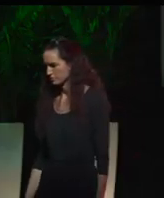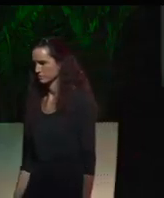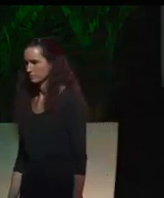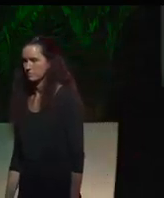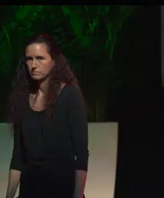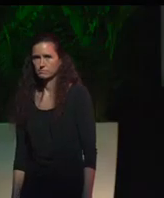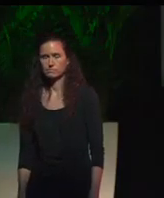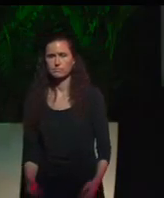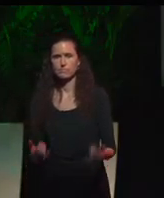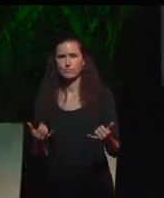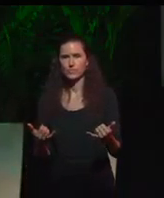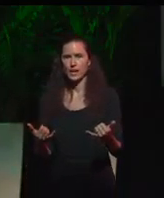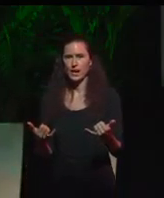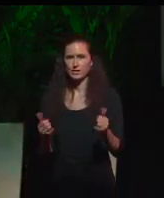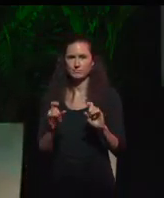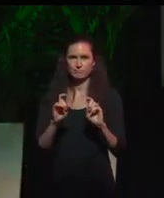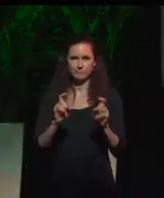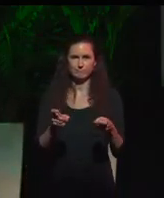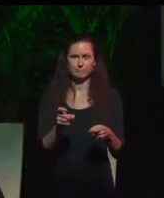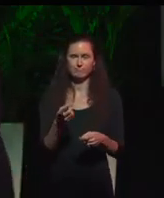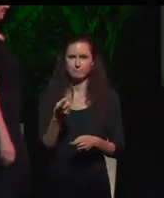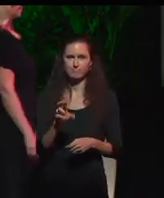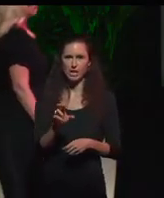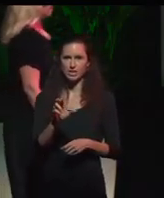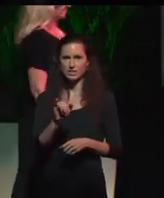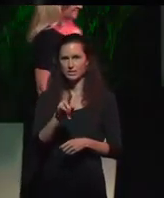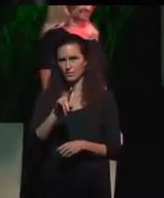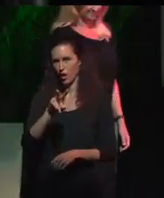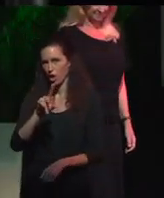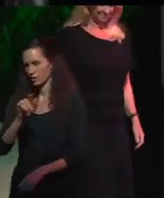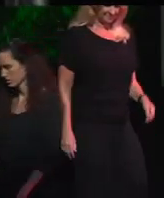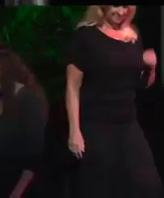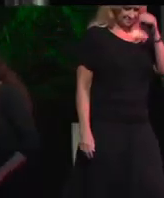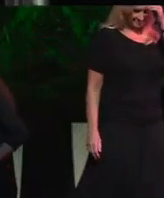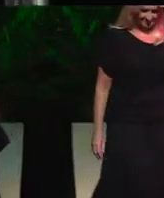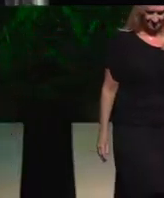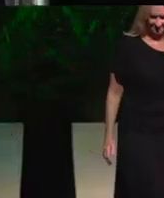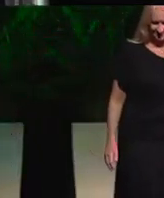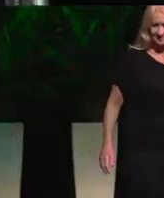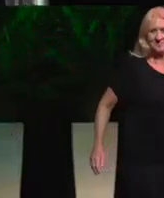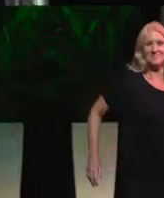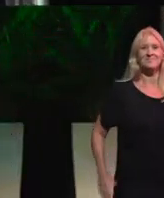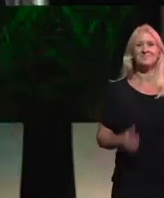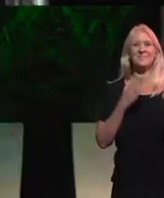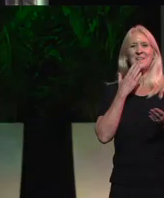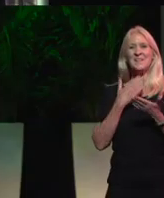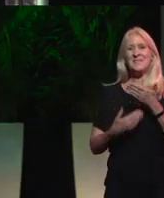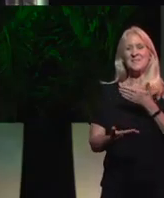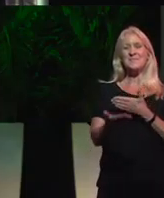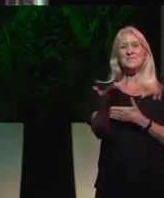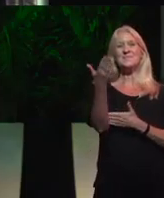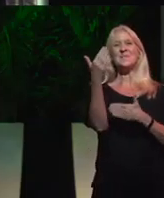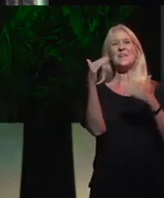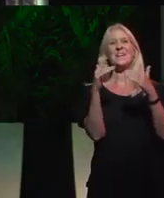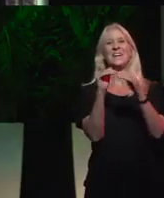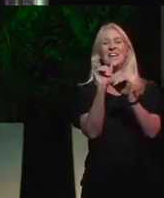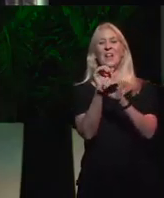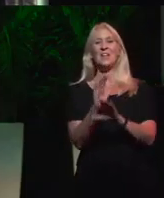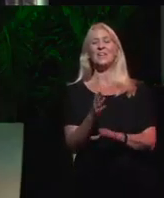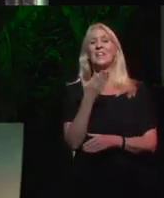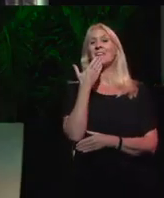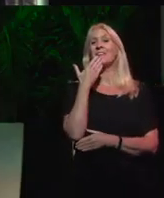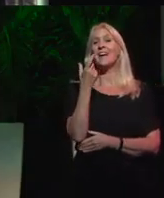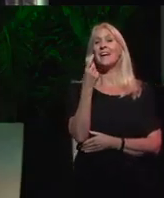that, I'd like to pass over to Dr. Kathleen Seeswalls. Good morning, colleagues, and thank you, Dr. Wall.